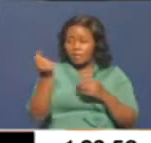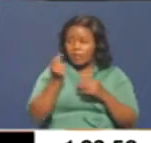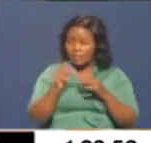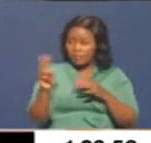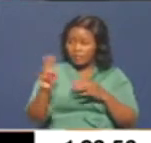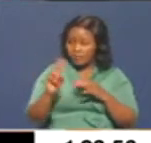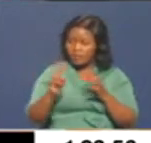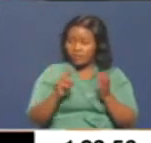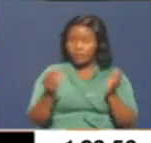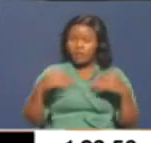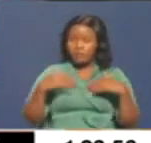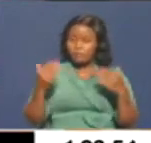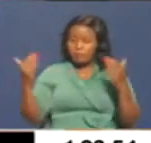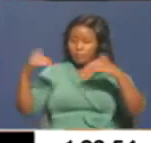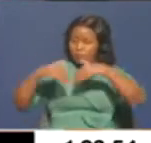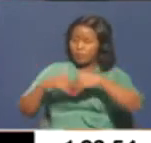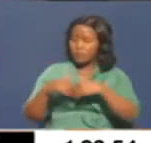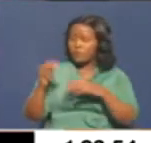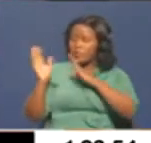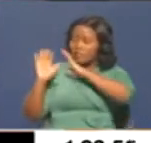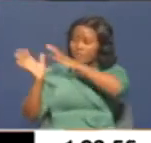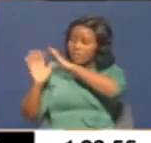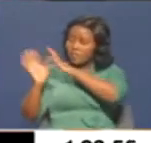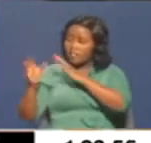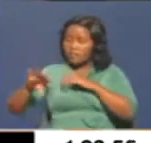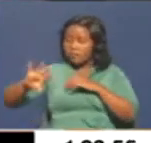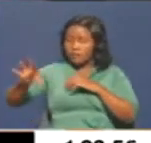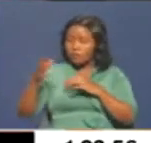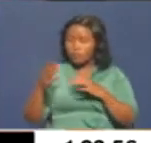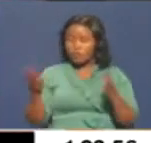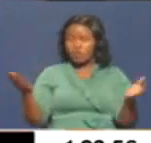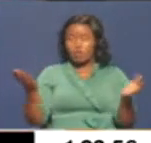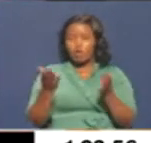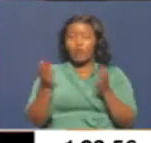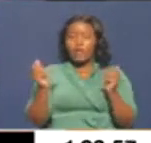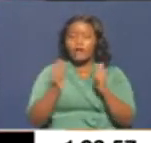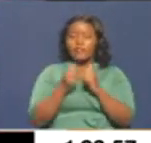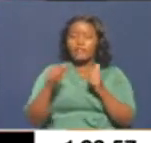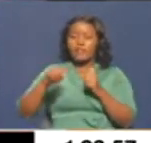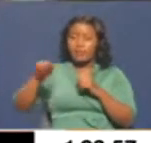in Kilifi County, where 10,000 vaccines will be distributed.